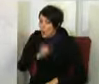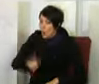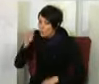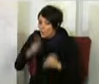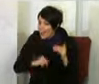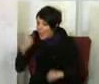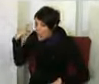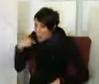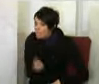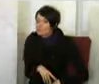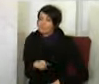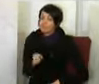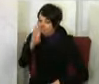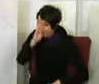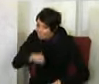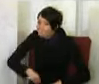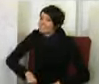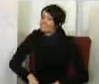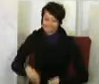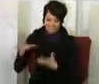look.